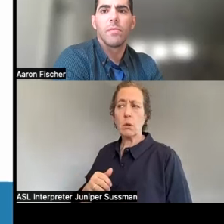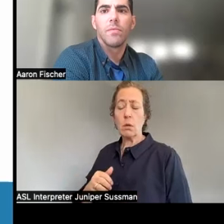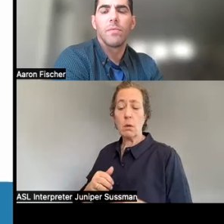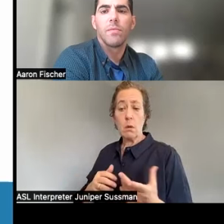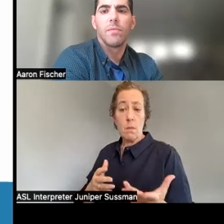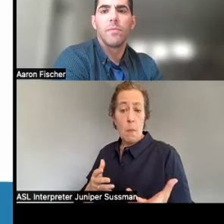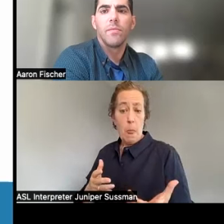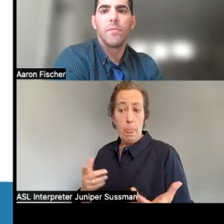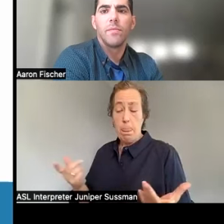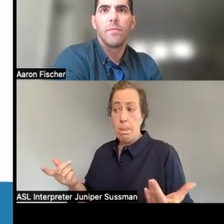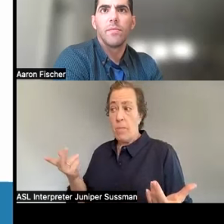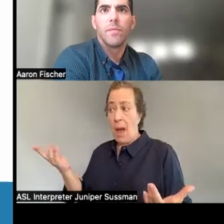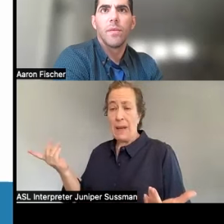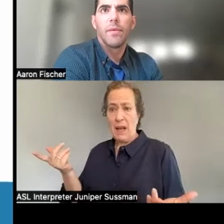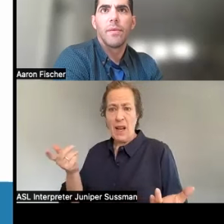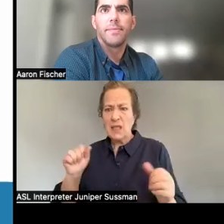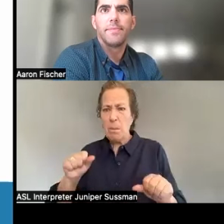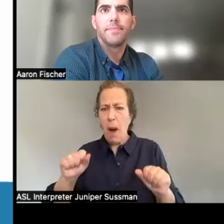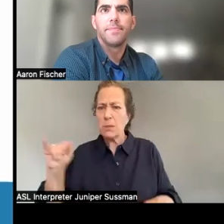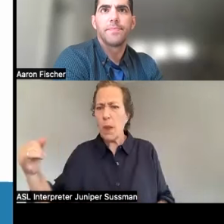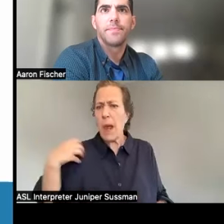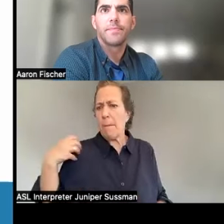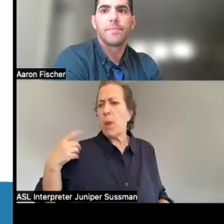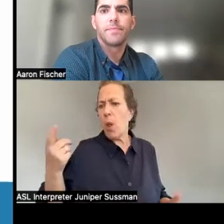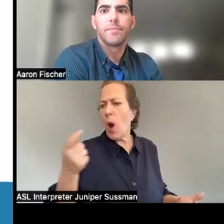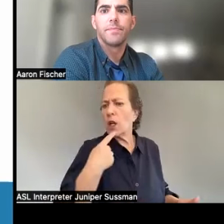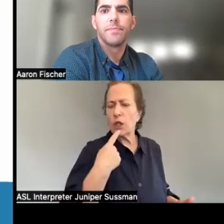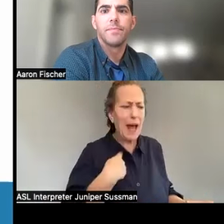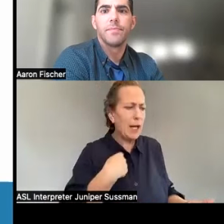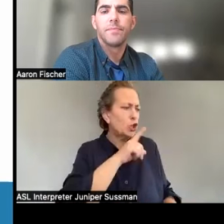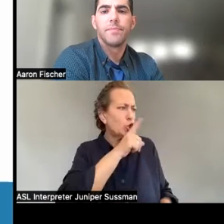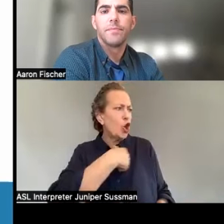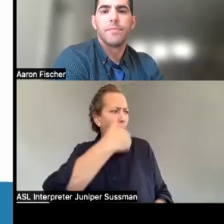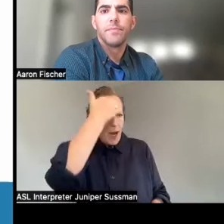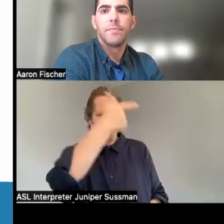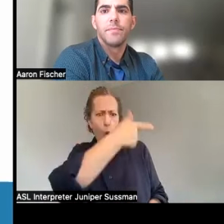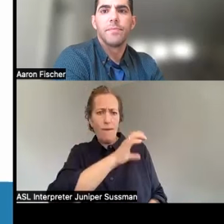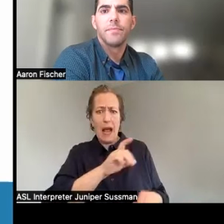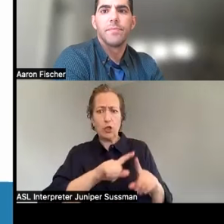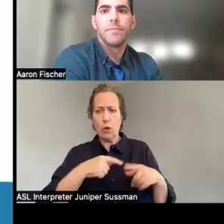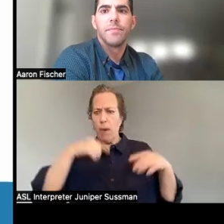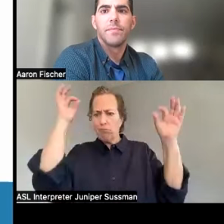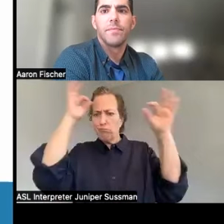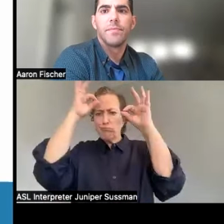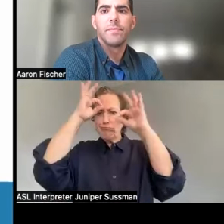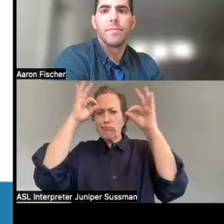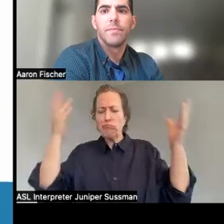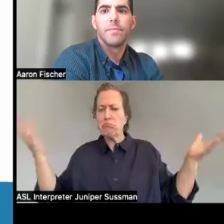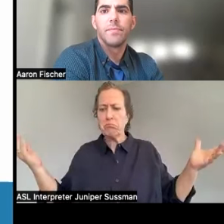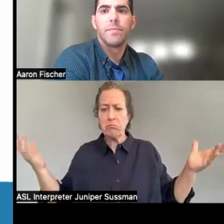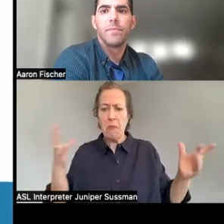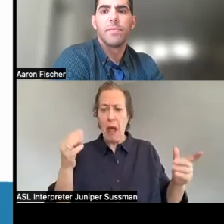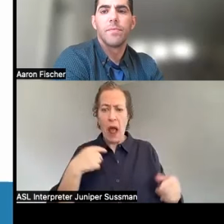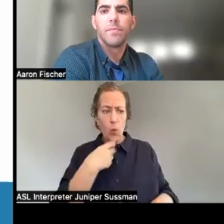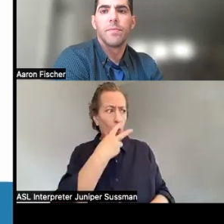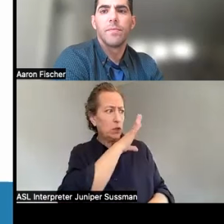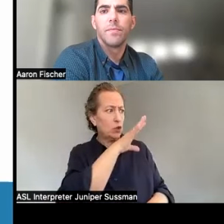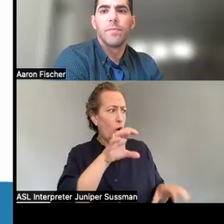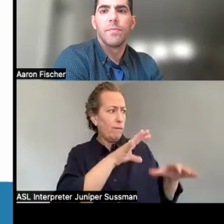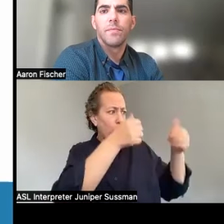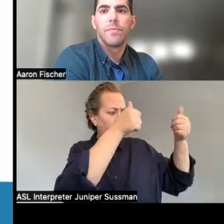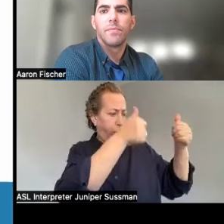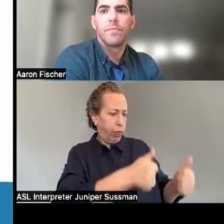had cancer, but we didn't know that was the reason for whatever was going on at work. And she just became a poor performer. And so we had to let her go. And it